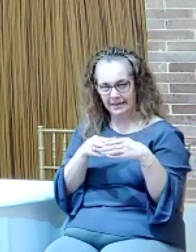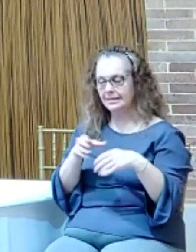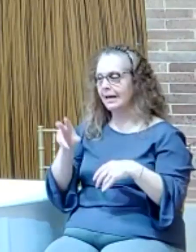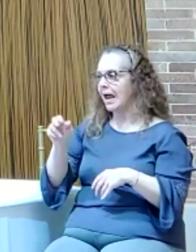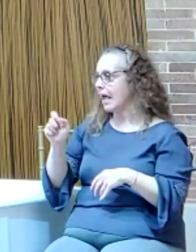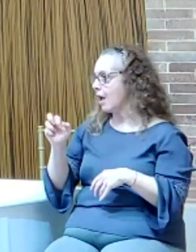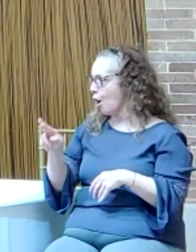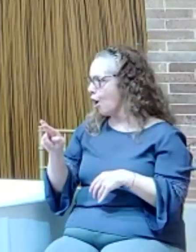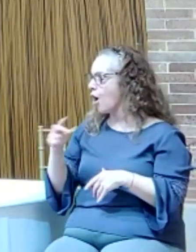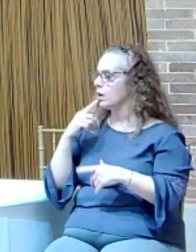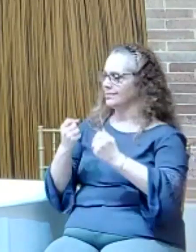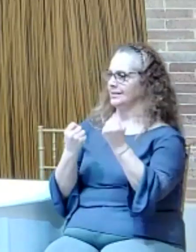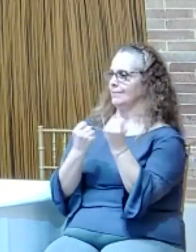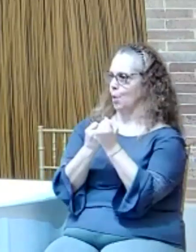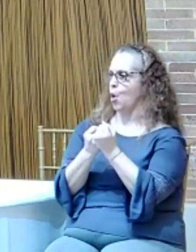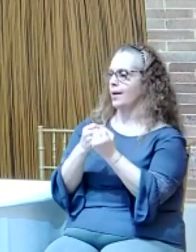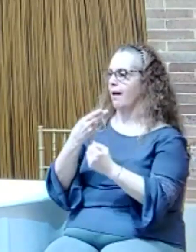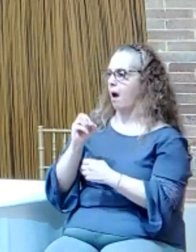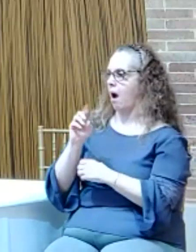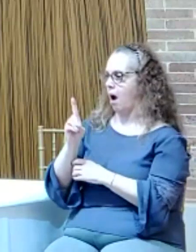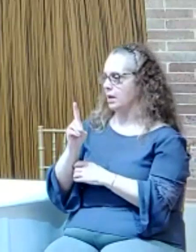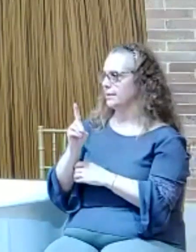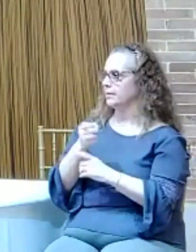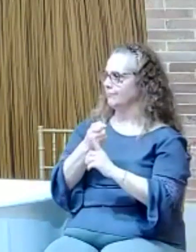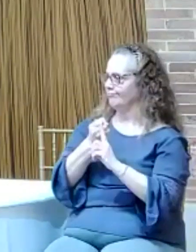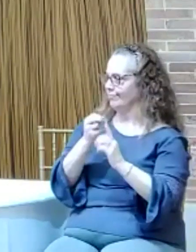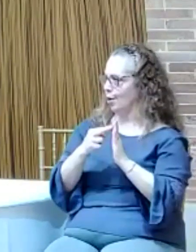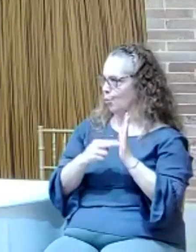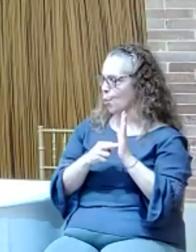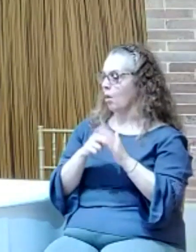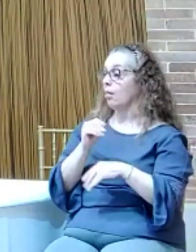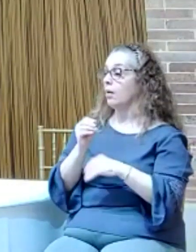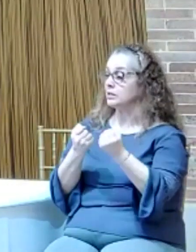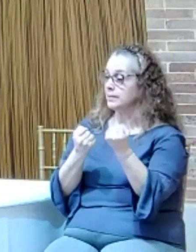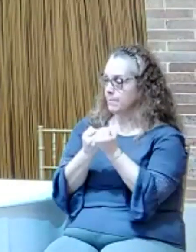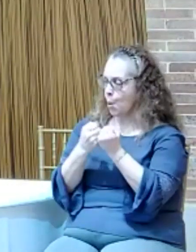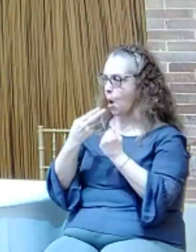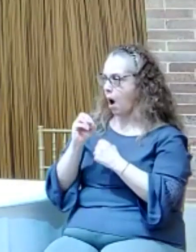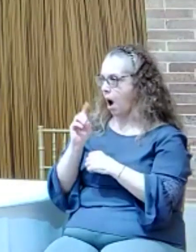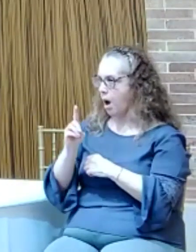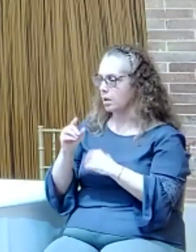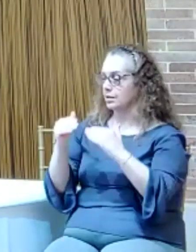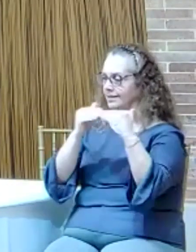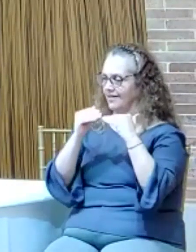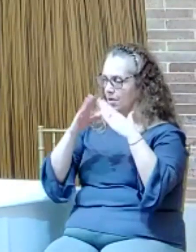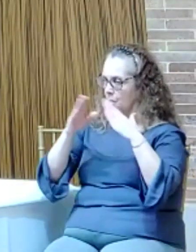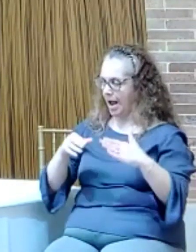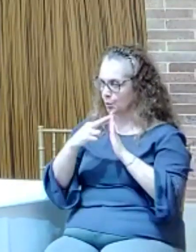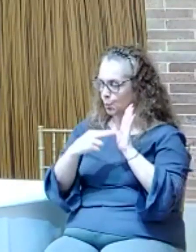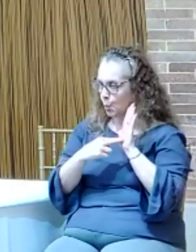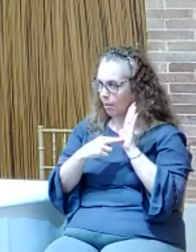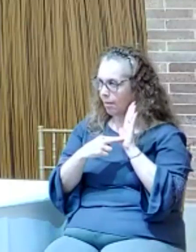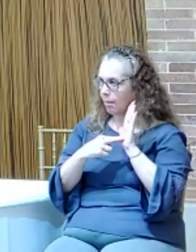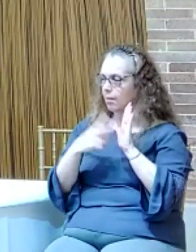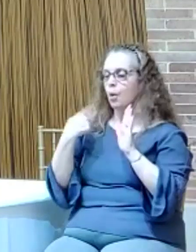Hud's disperate impact rule it has supported Hud's affirmatively furthering fair housing rule um